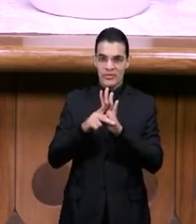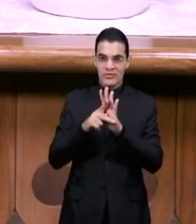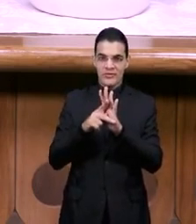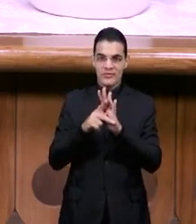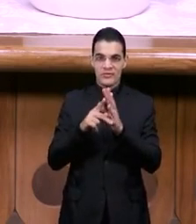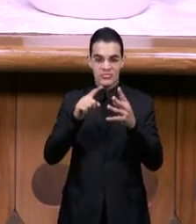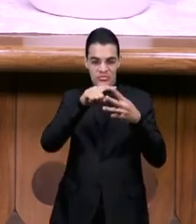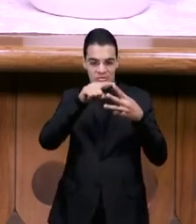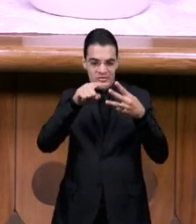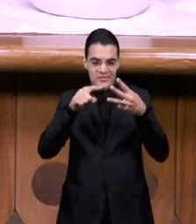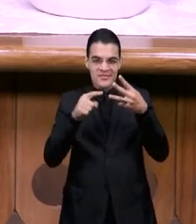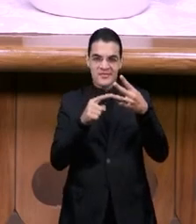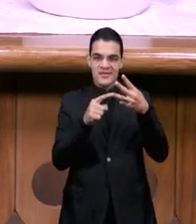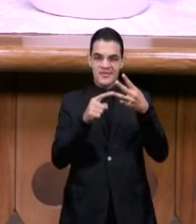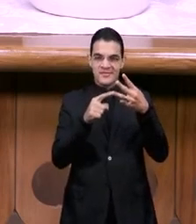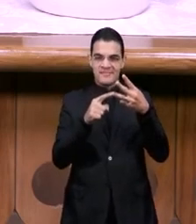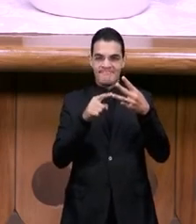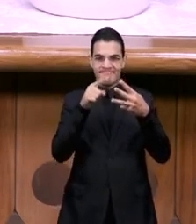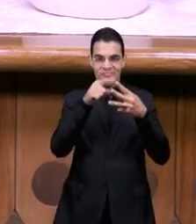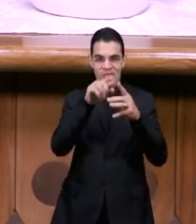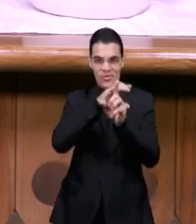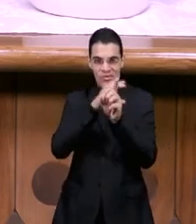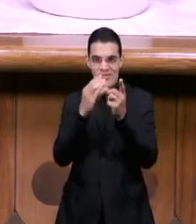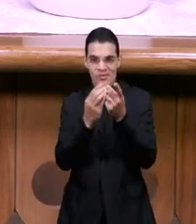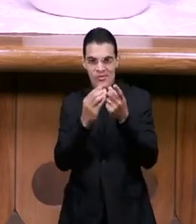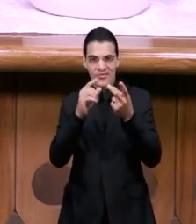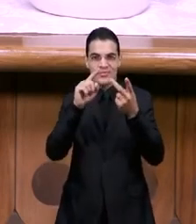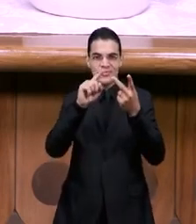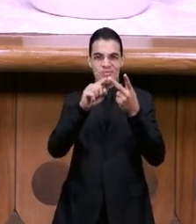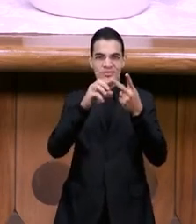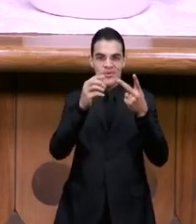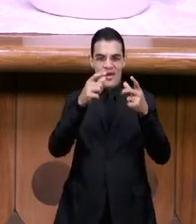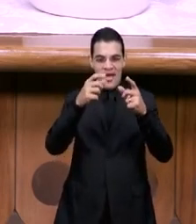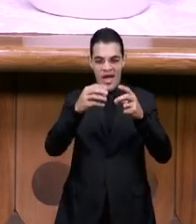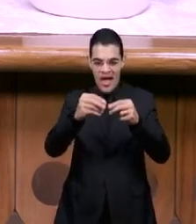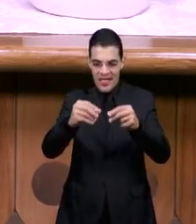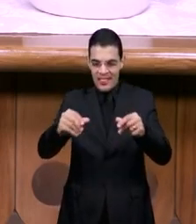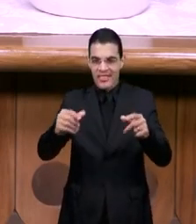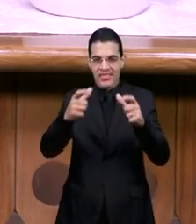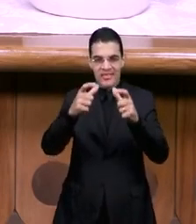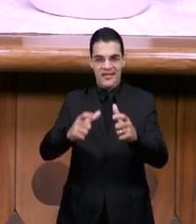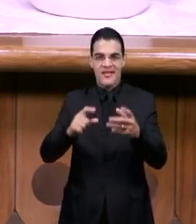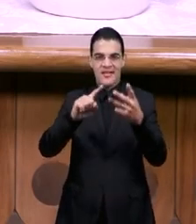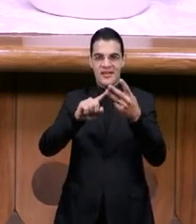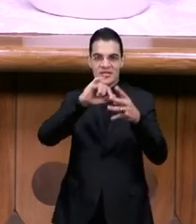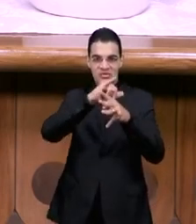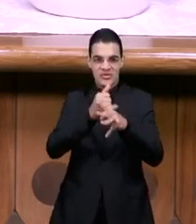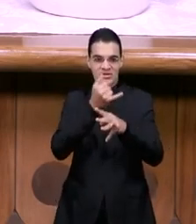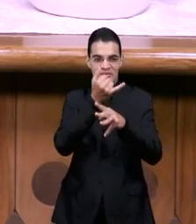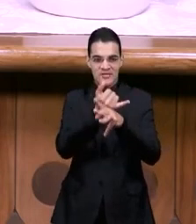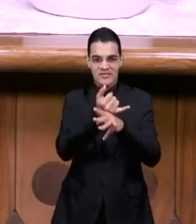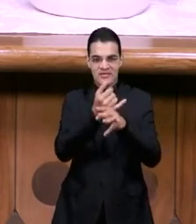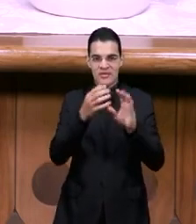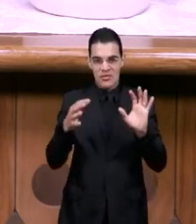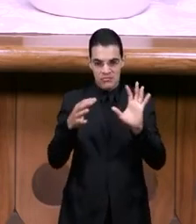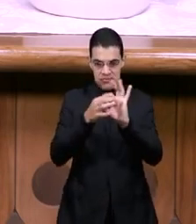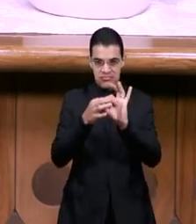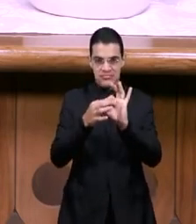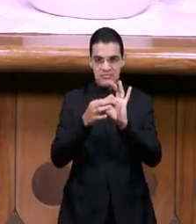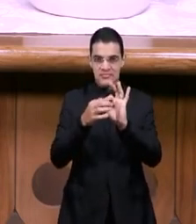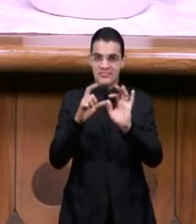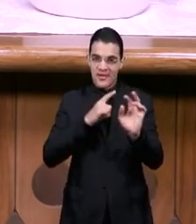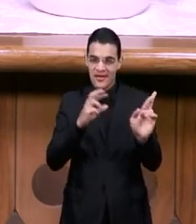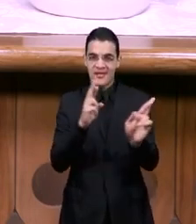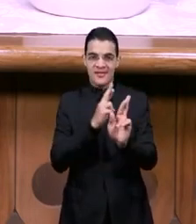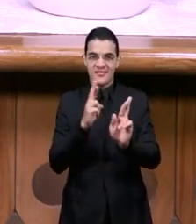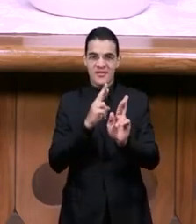the interconnection of these three connections related to Israel, as Israel could be a priestly nation